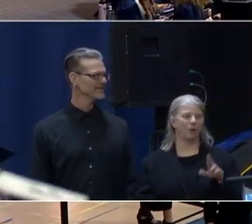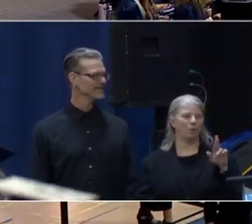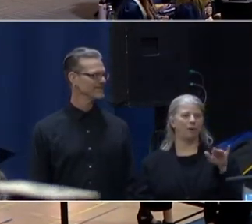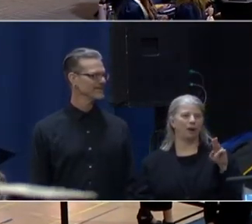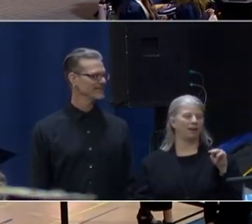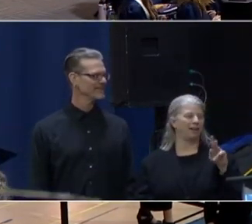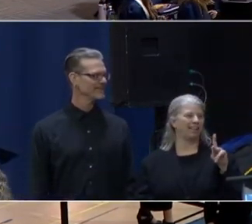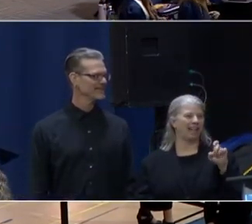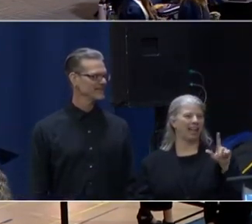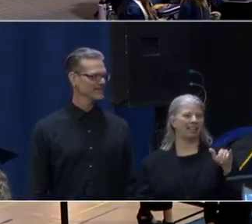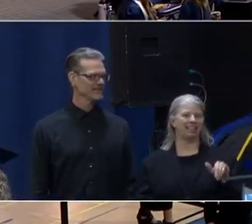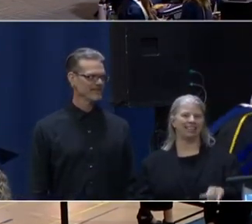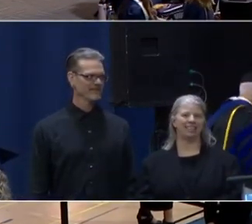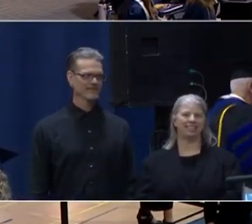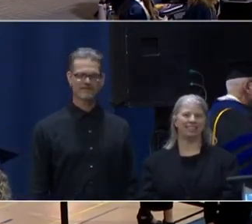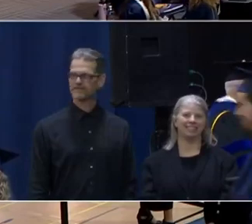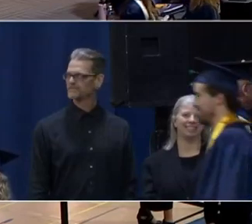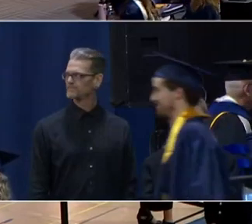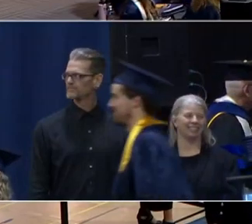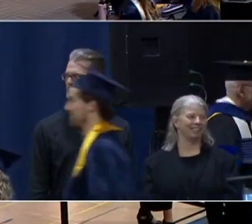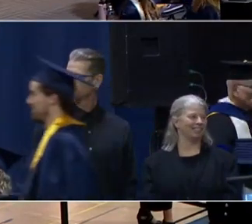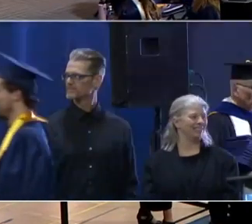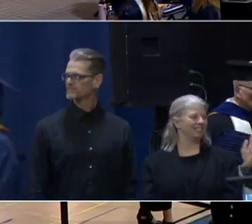Ryan Kelly.